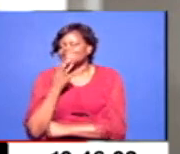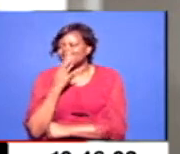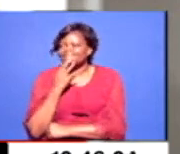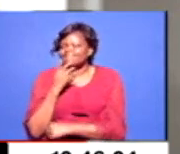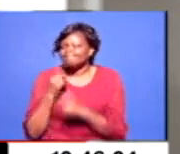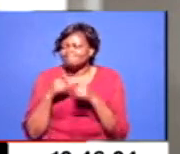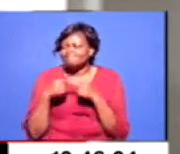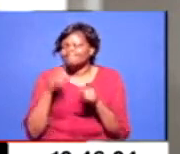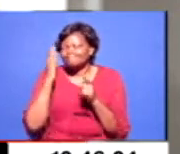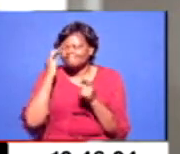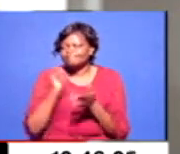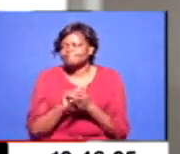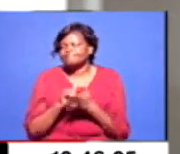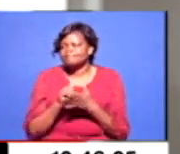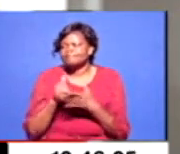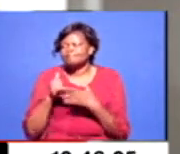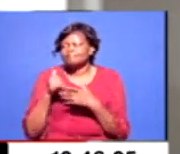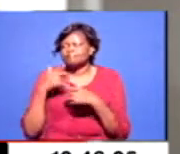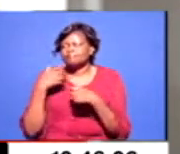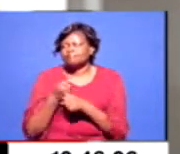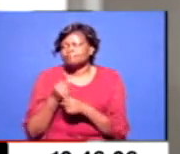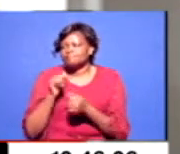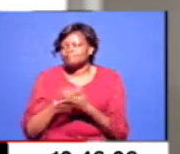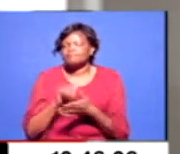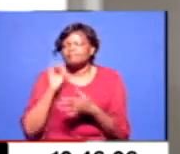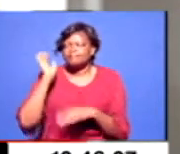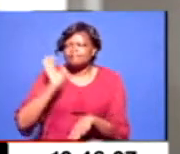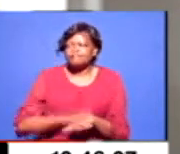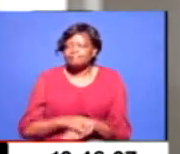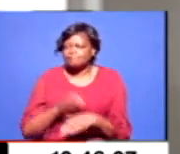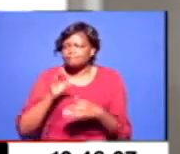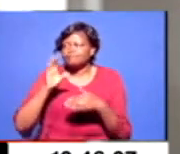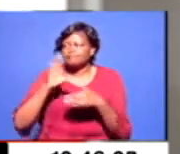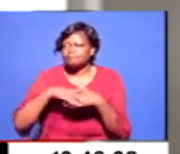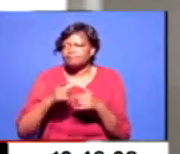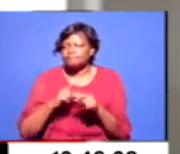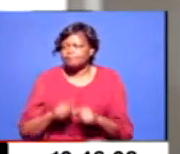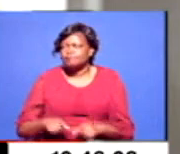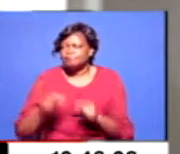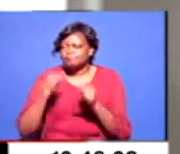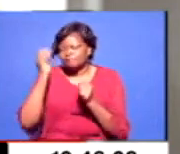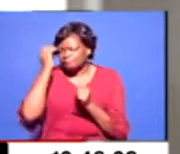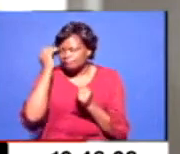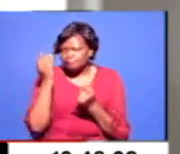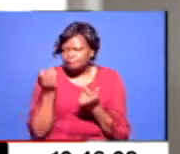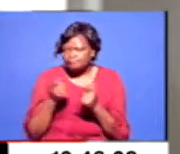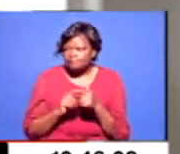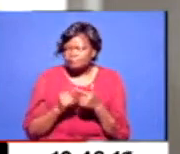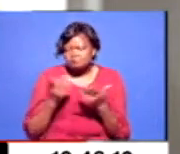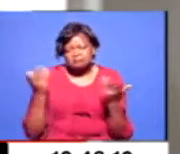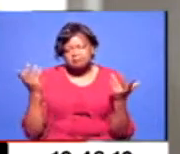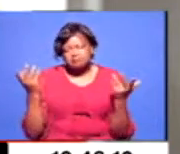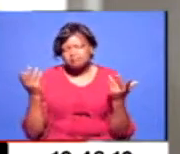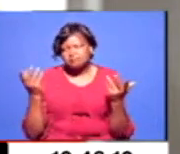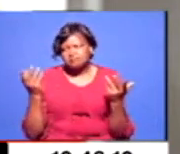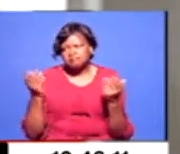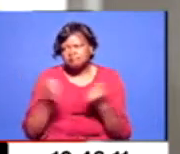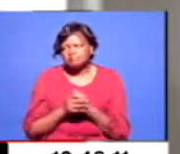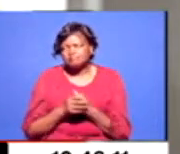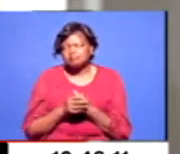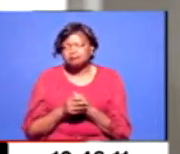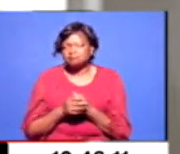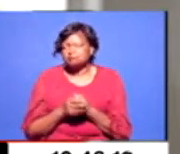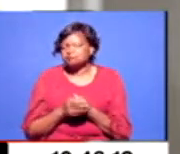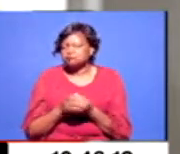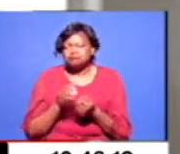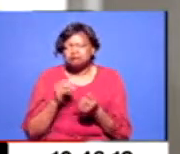knows she's confident, like, I'll go, I'll find a sanitary towel, I'll continue with my studies, mm-hmm. and yeah, unbothered. So they don't have to